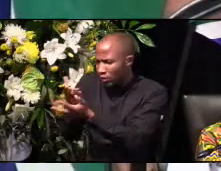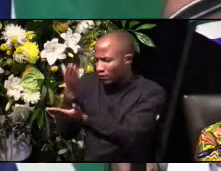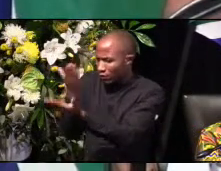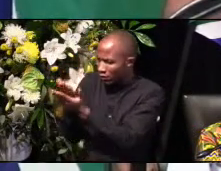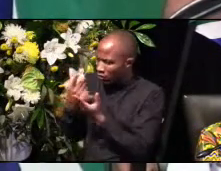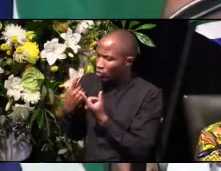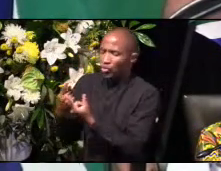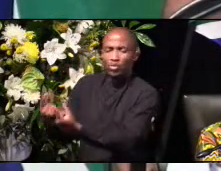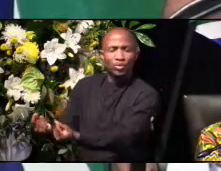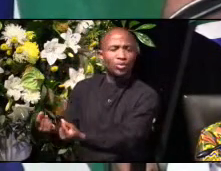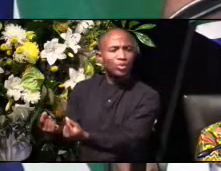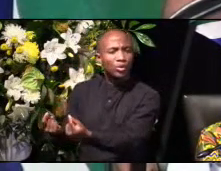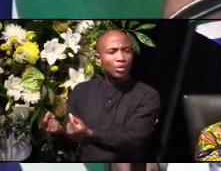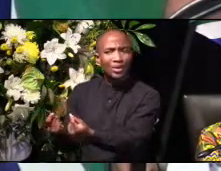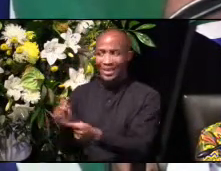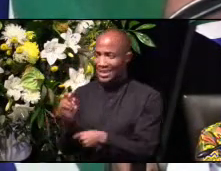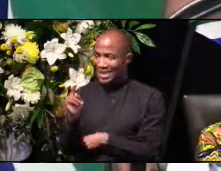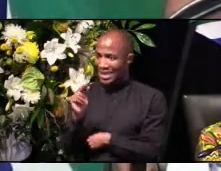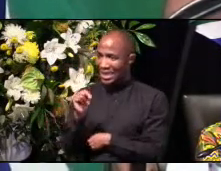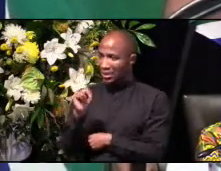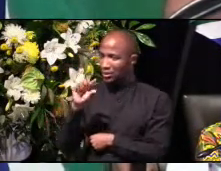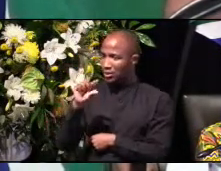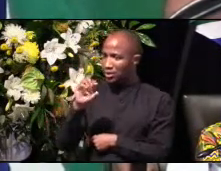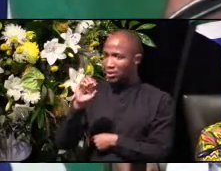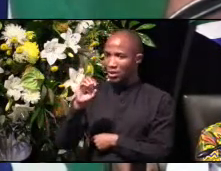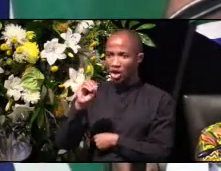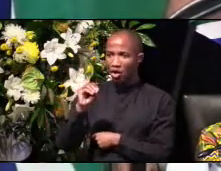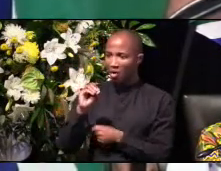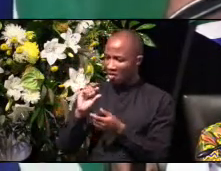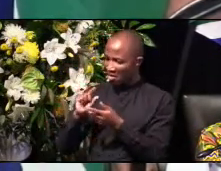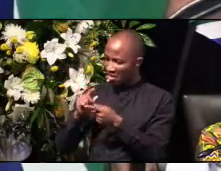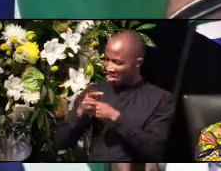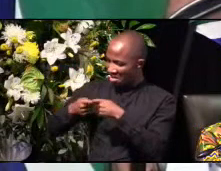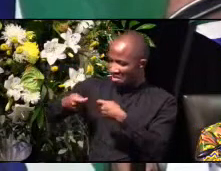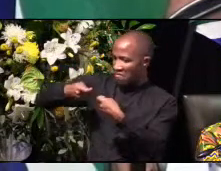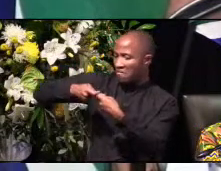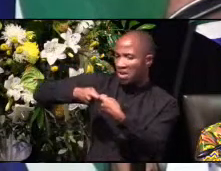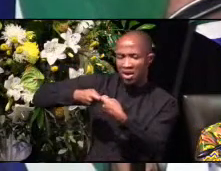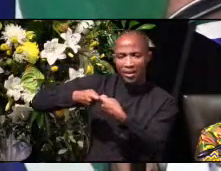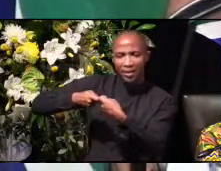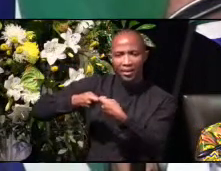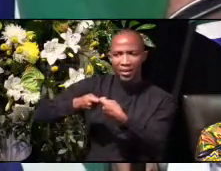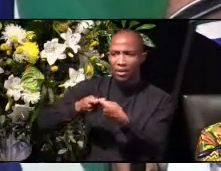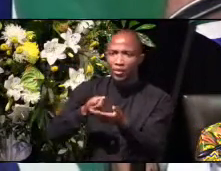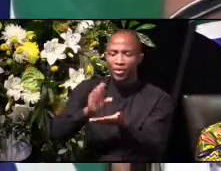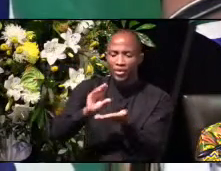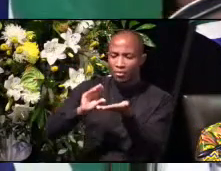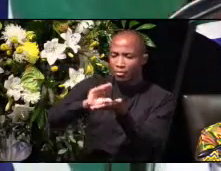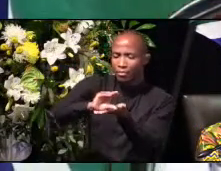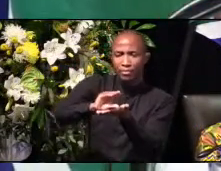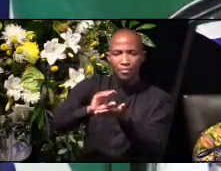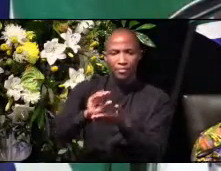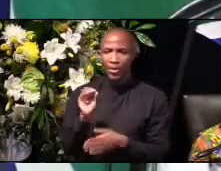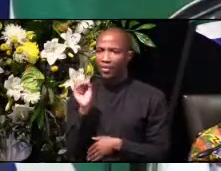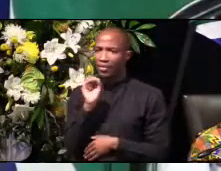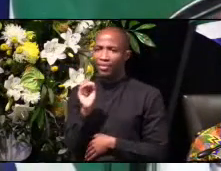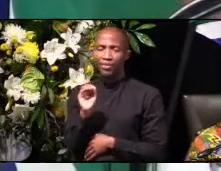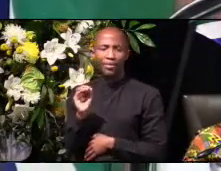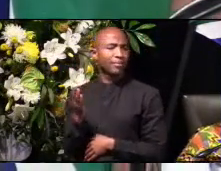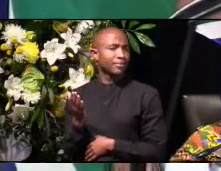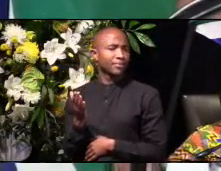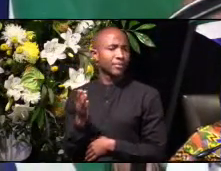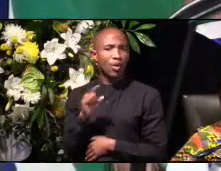ngo's lost their funding because now we had a democratic government that was to be guided by the